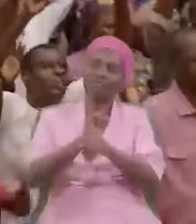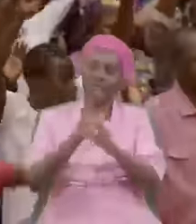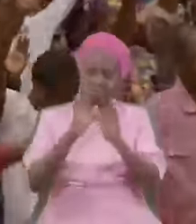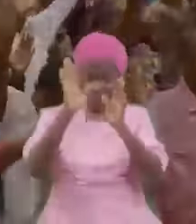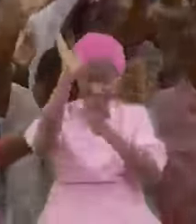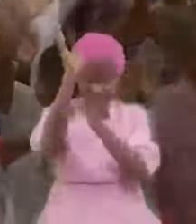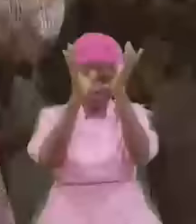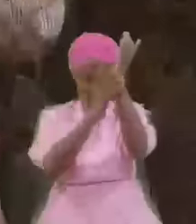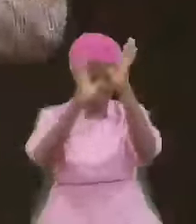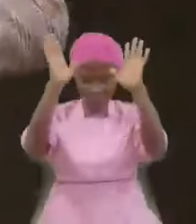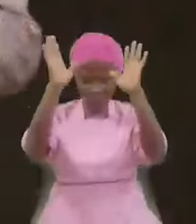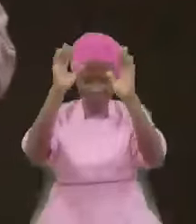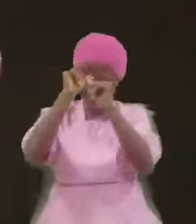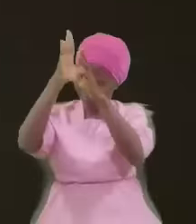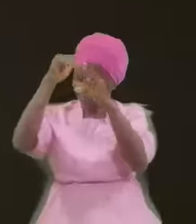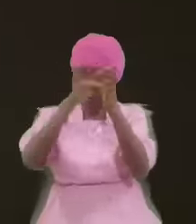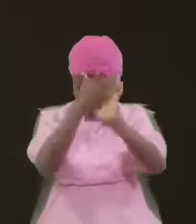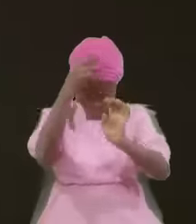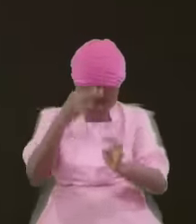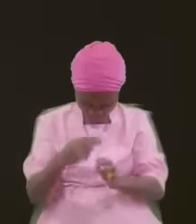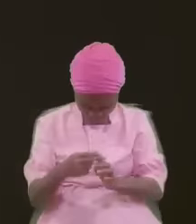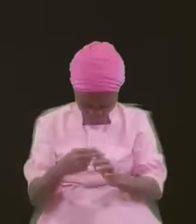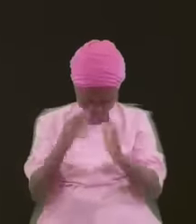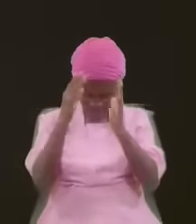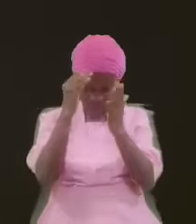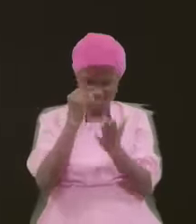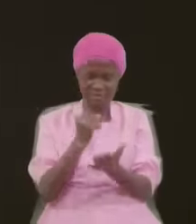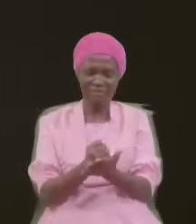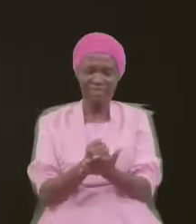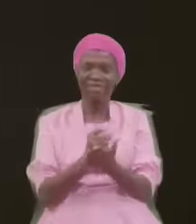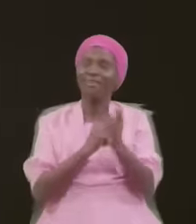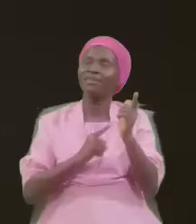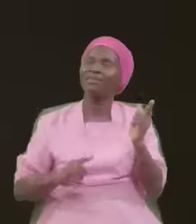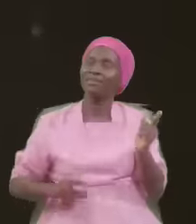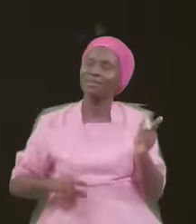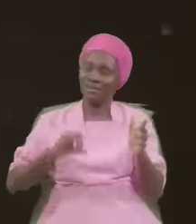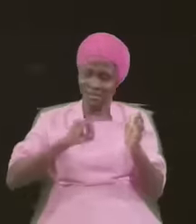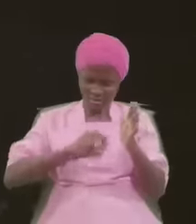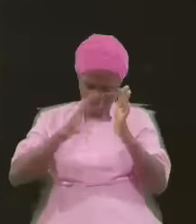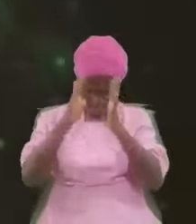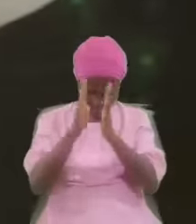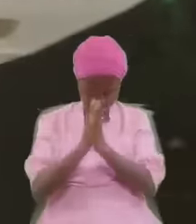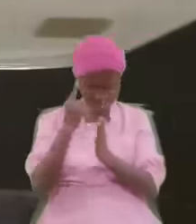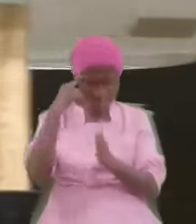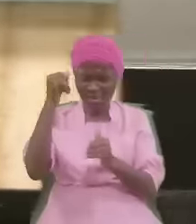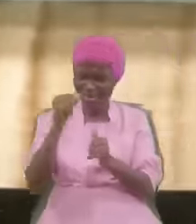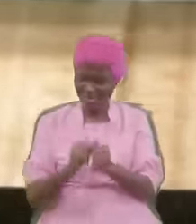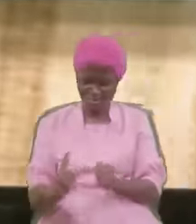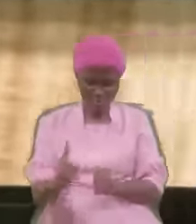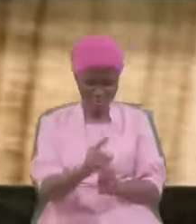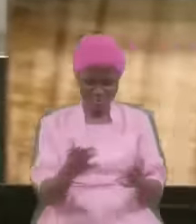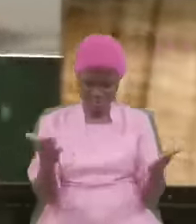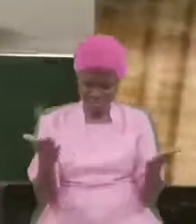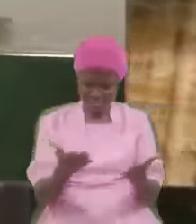Father, in Jesus' name, Lord, I pray for everyone